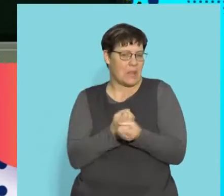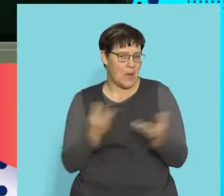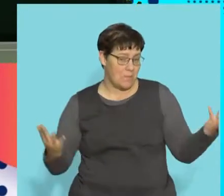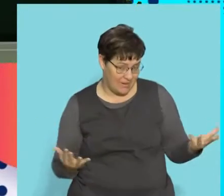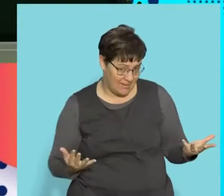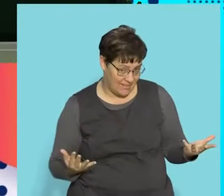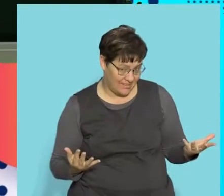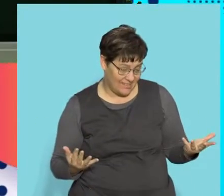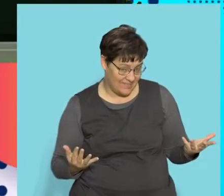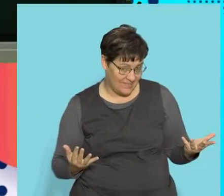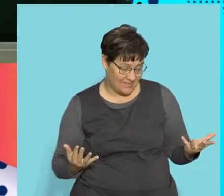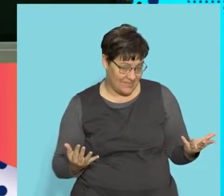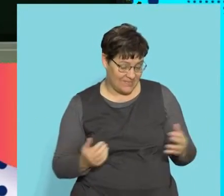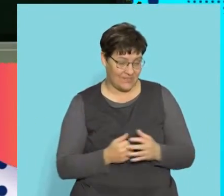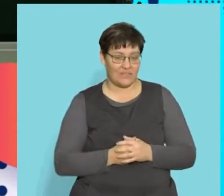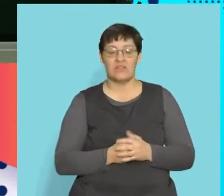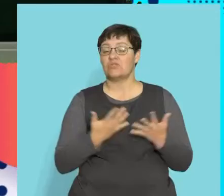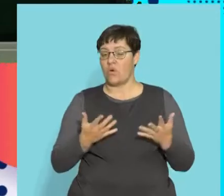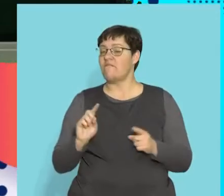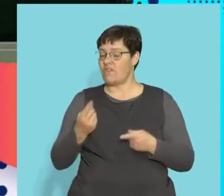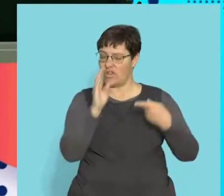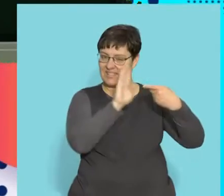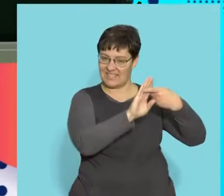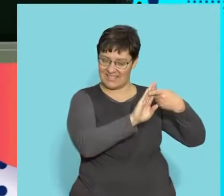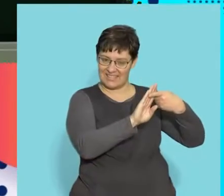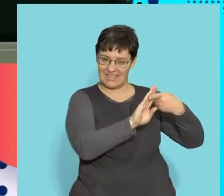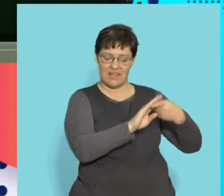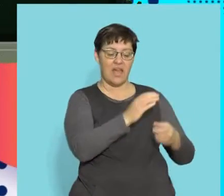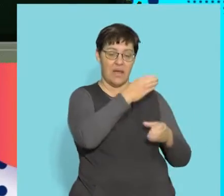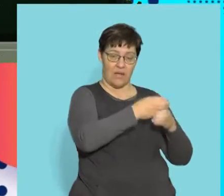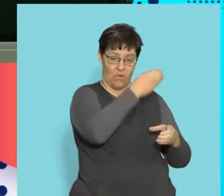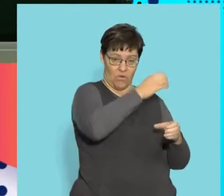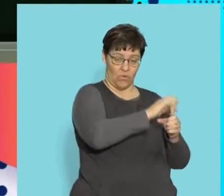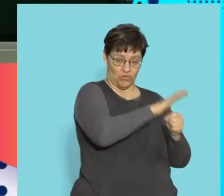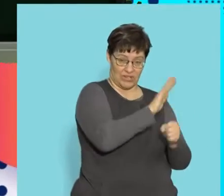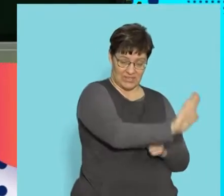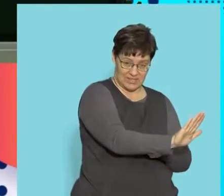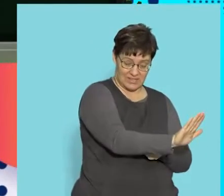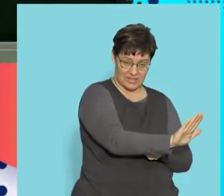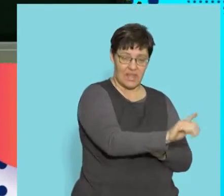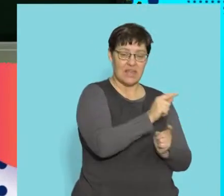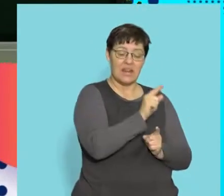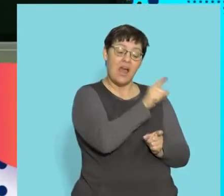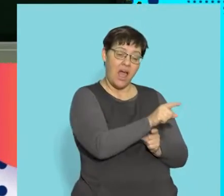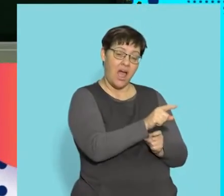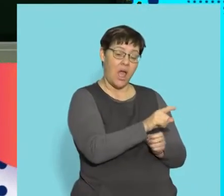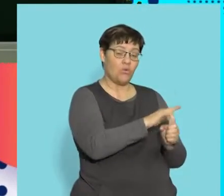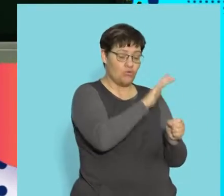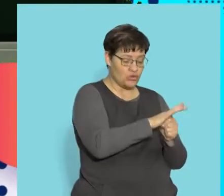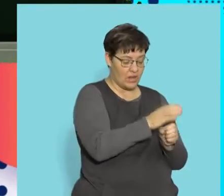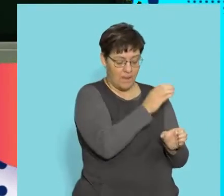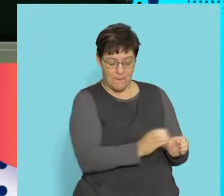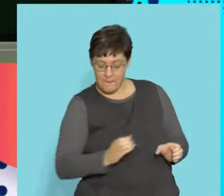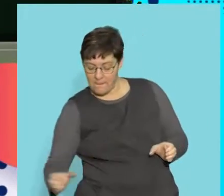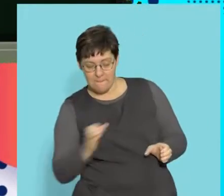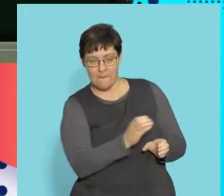cool drink can I actually fit into my box. So we're first going to work out the volume of the can. Then we're going to see how